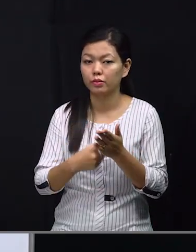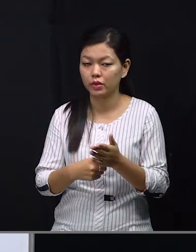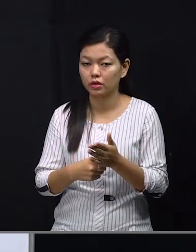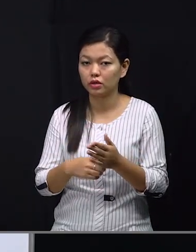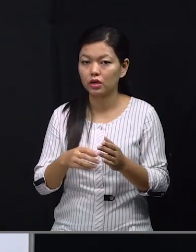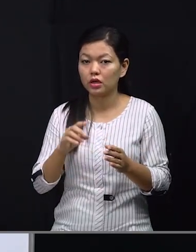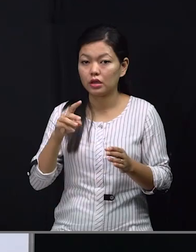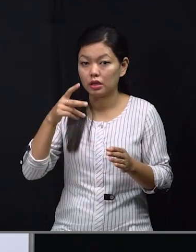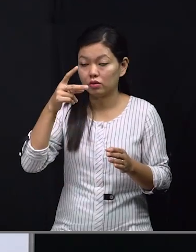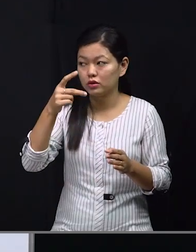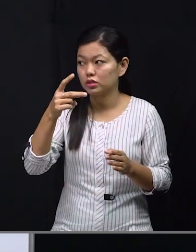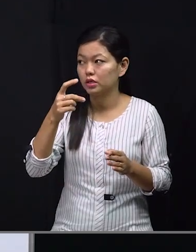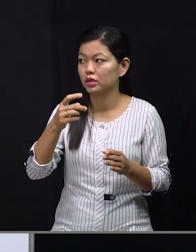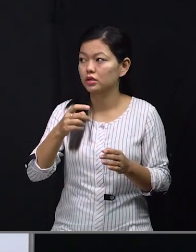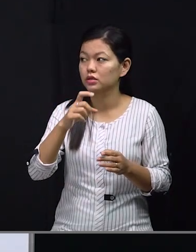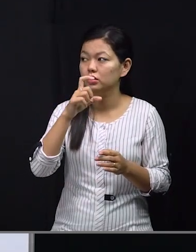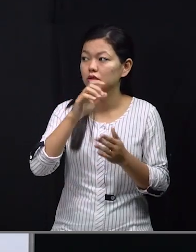iodotoluene,